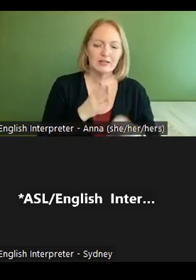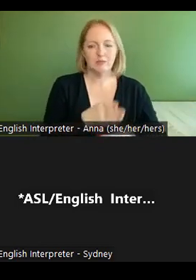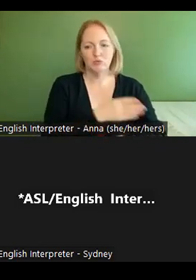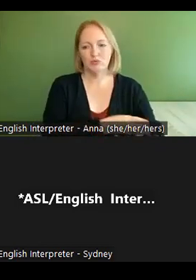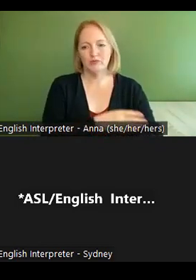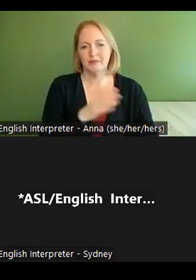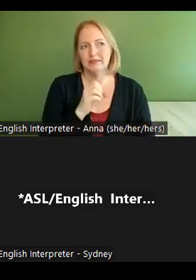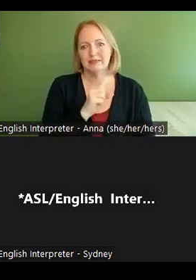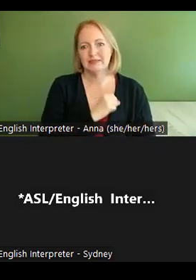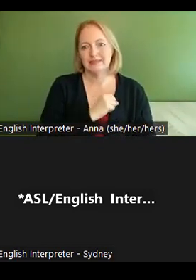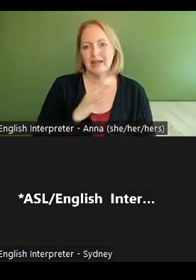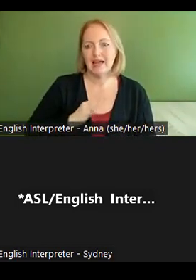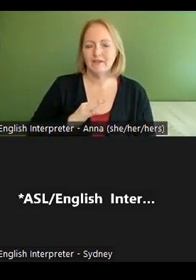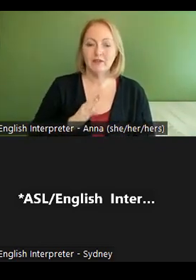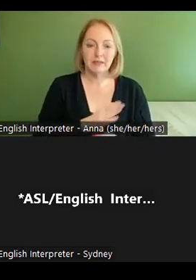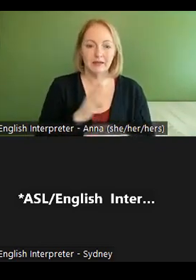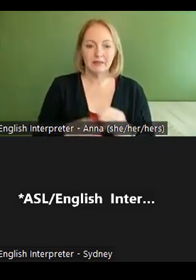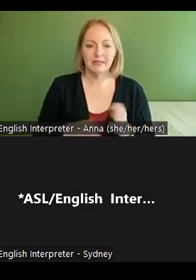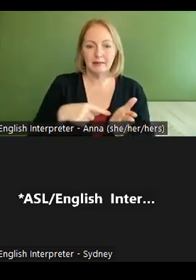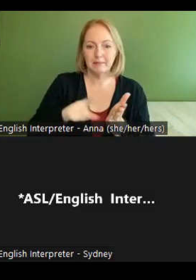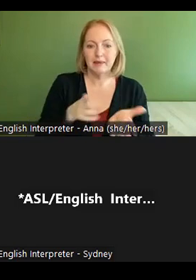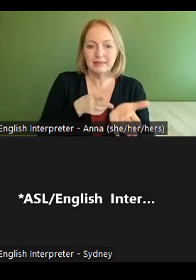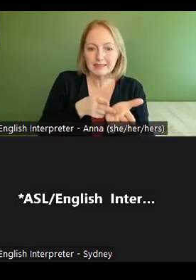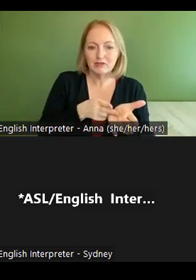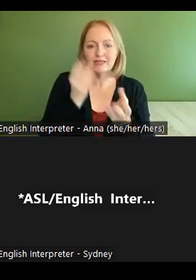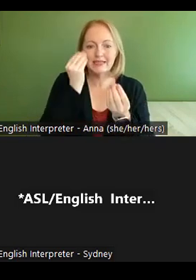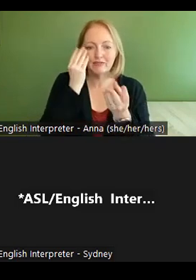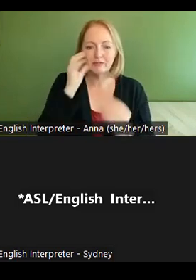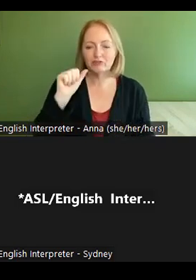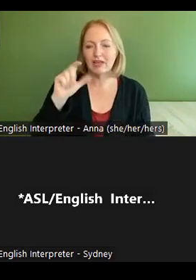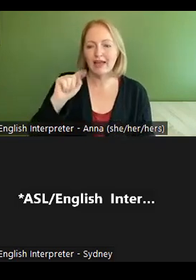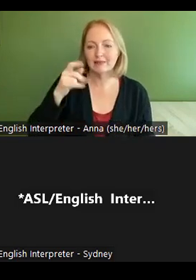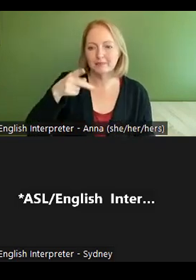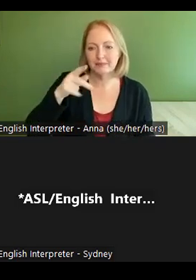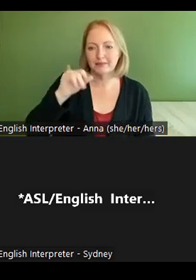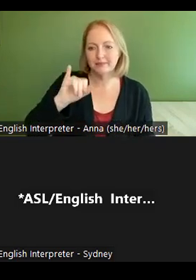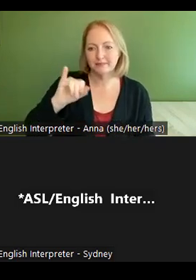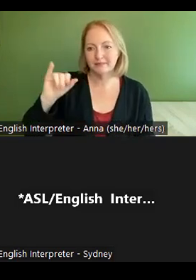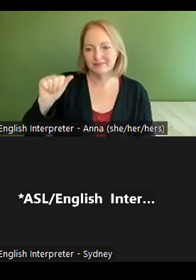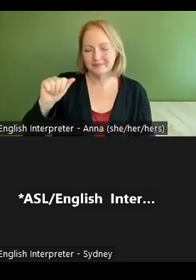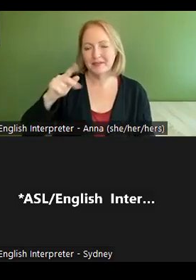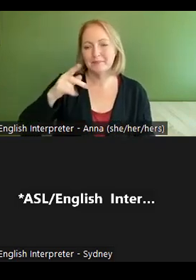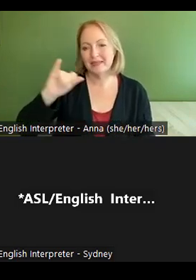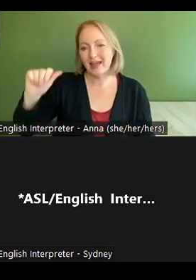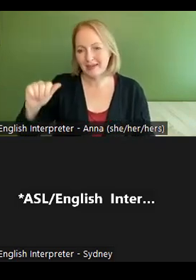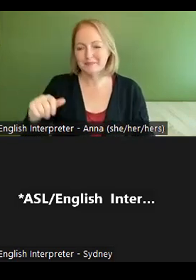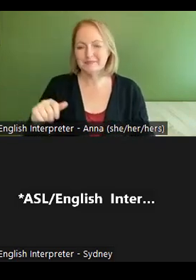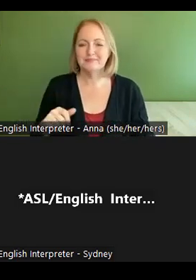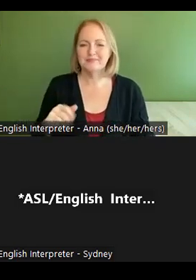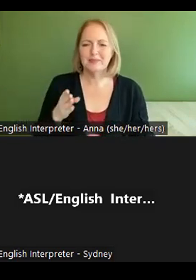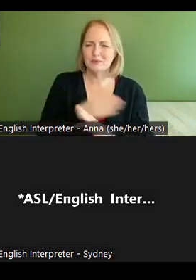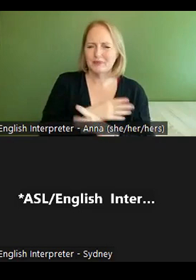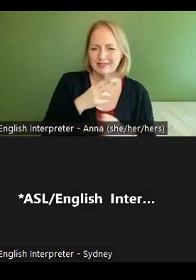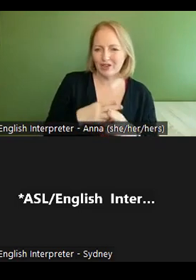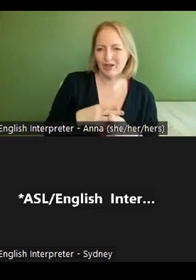staff have been completing the Payment Integrity Information Act, PIA, which previously was